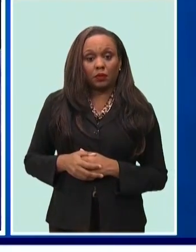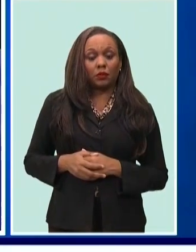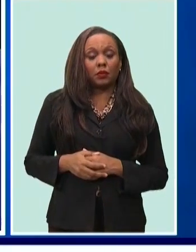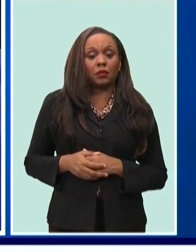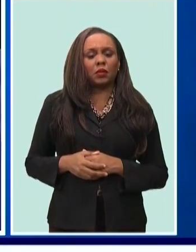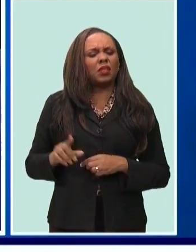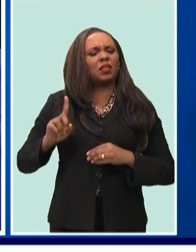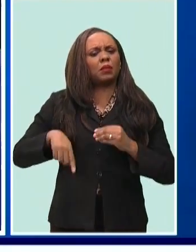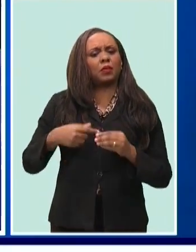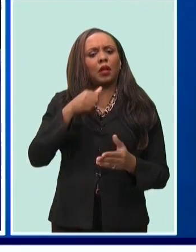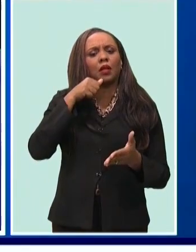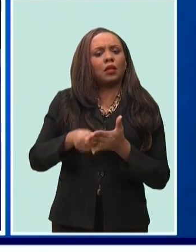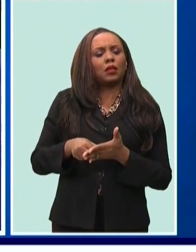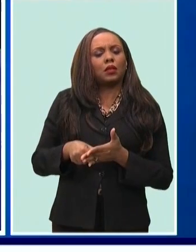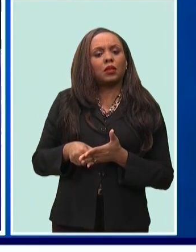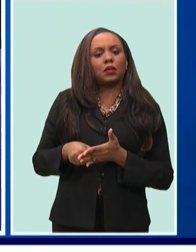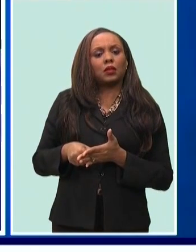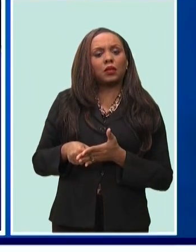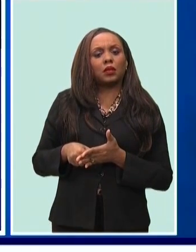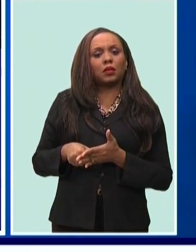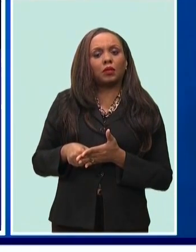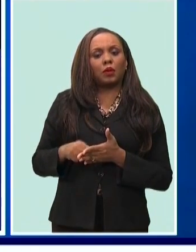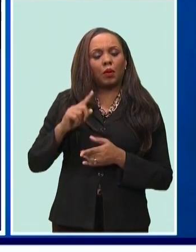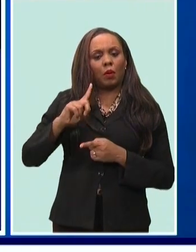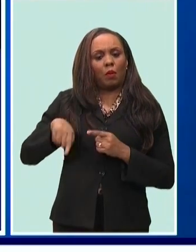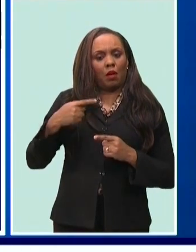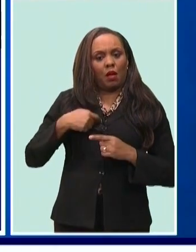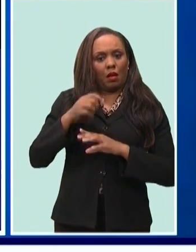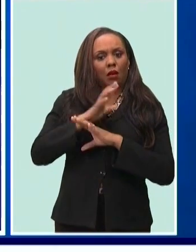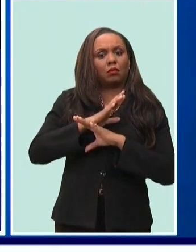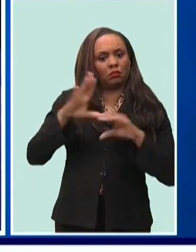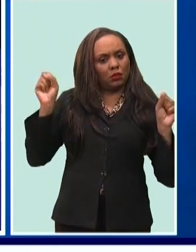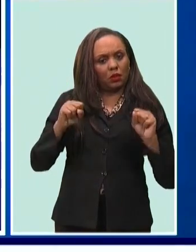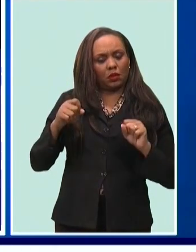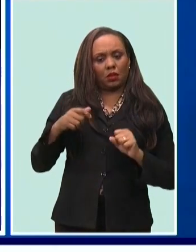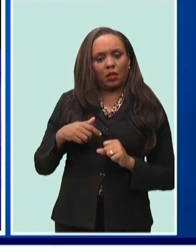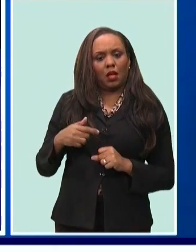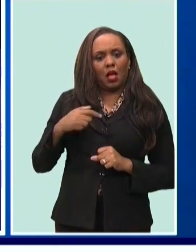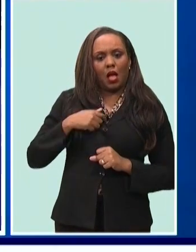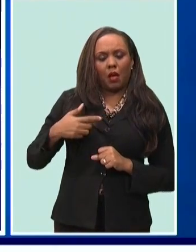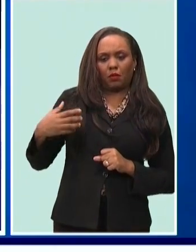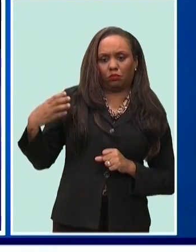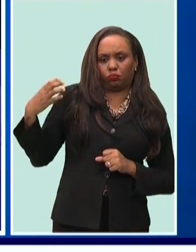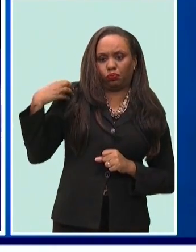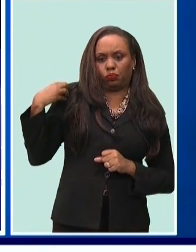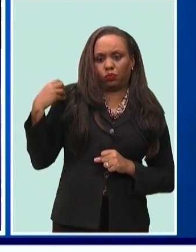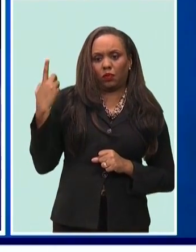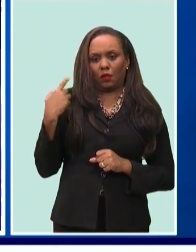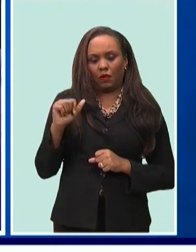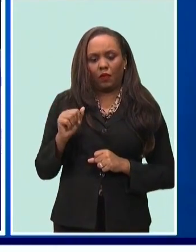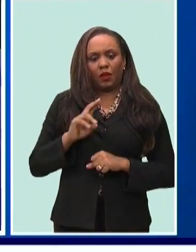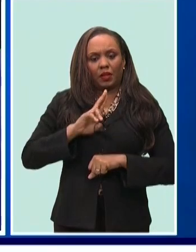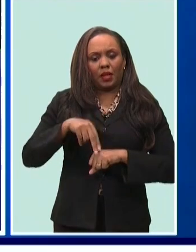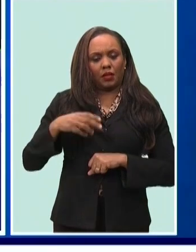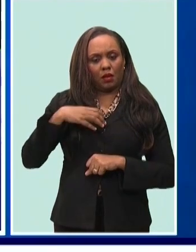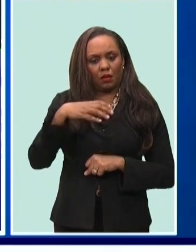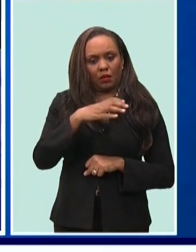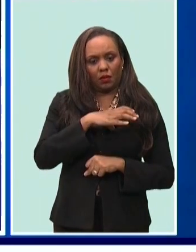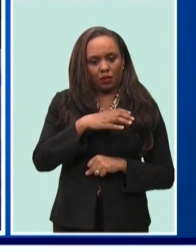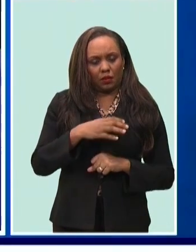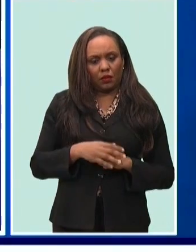relate to a memo which was issued in the course of my duties as president and chairman of National Council. However,